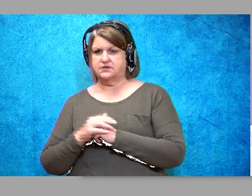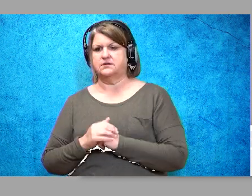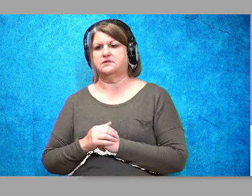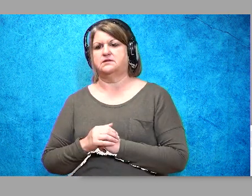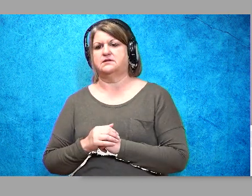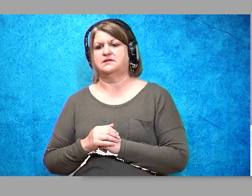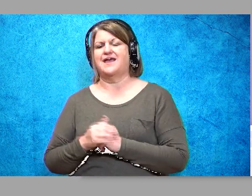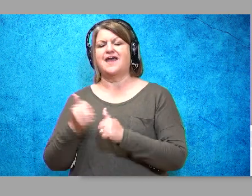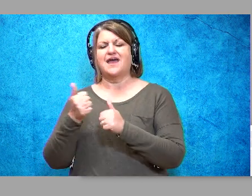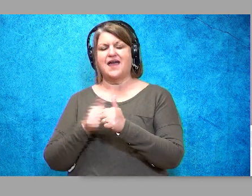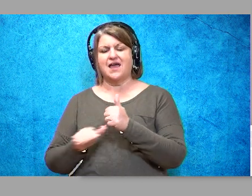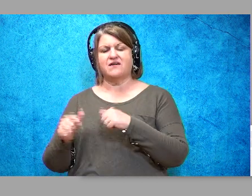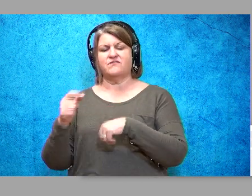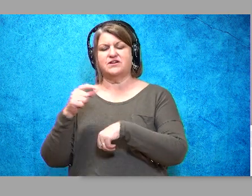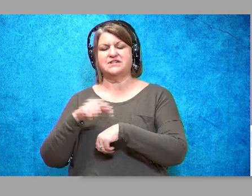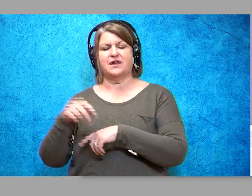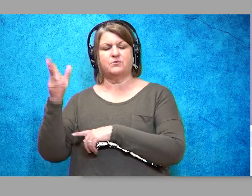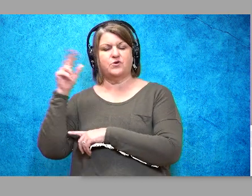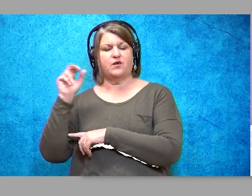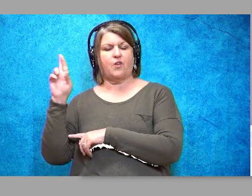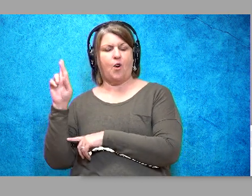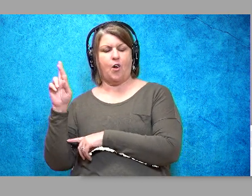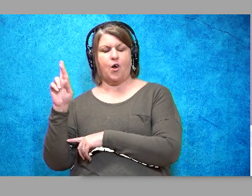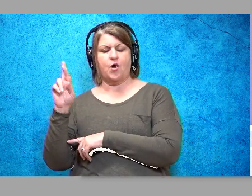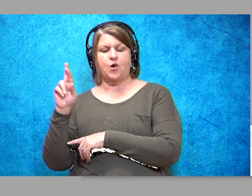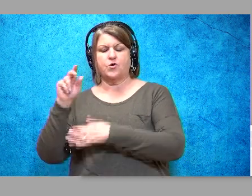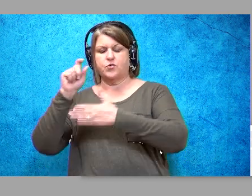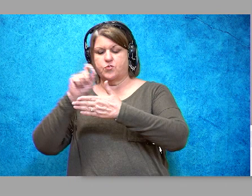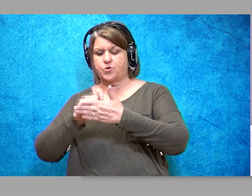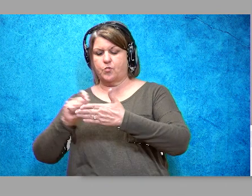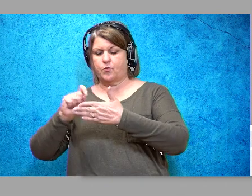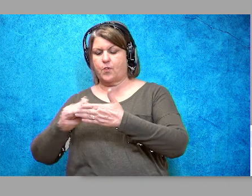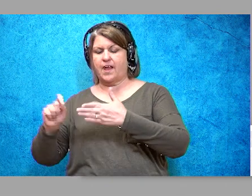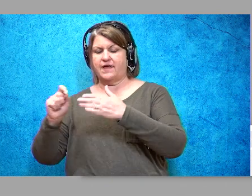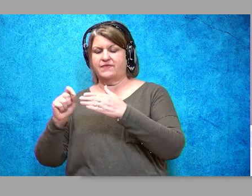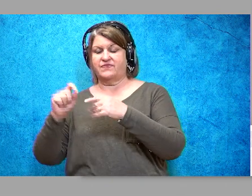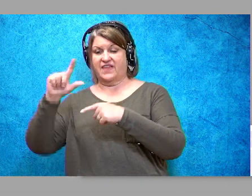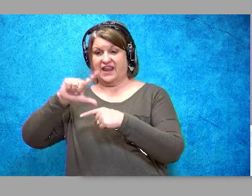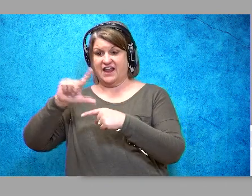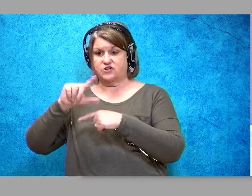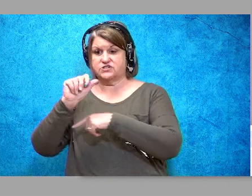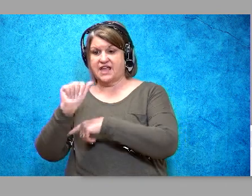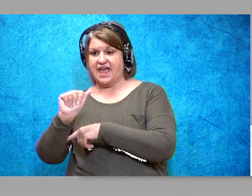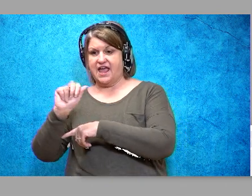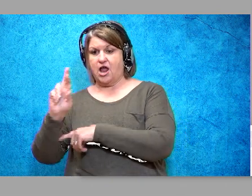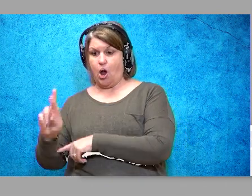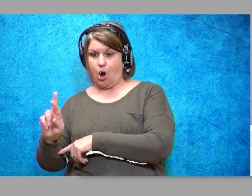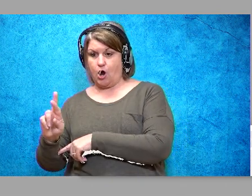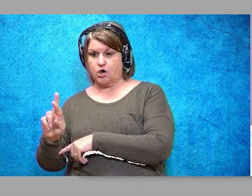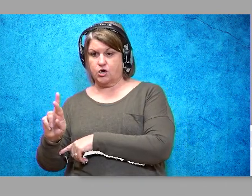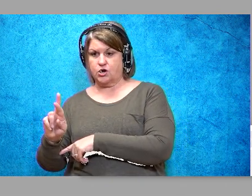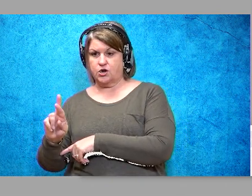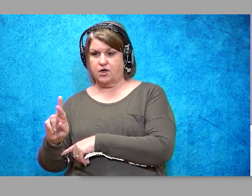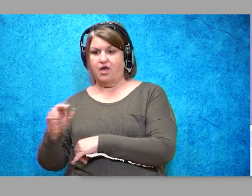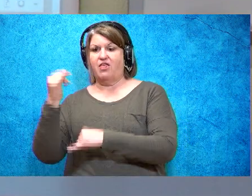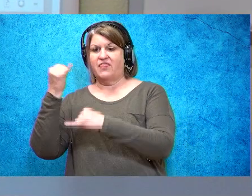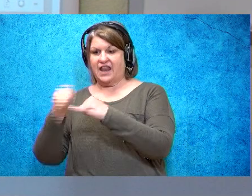Every time you hear that R sound, you're going to write the letters AR. And our last one is going to be a compound